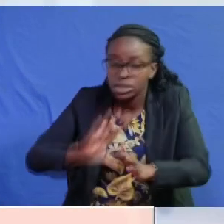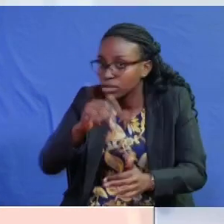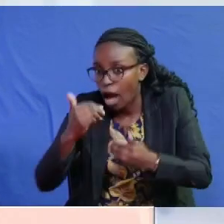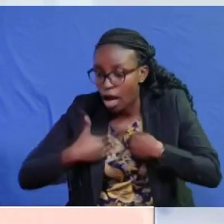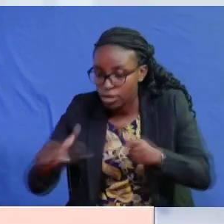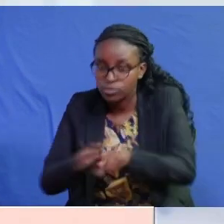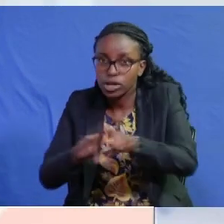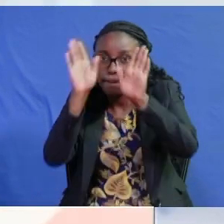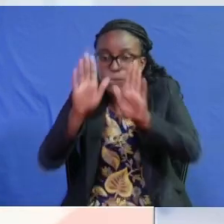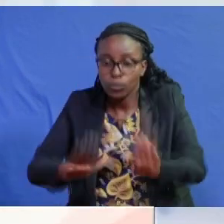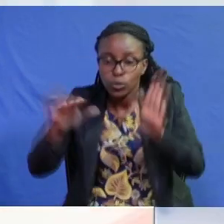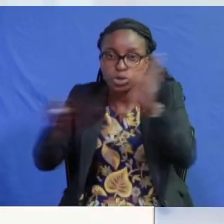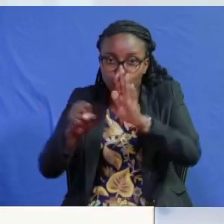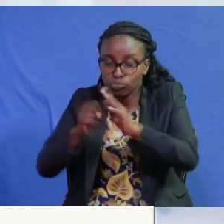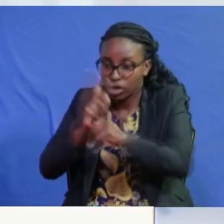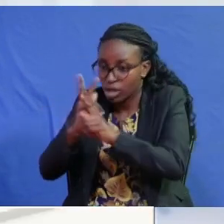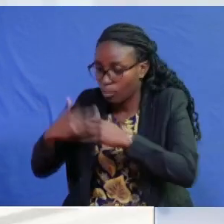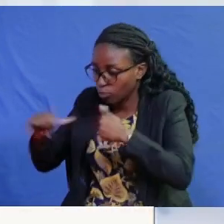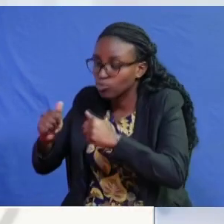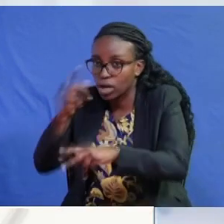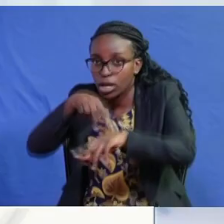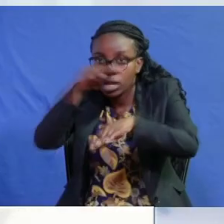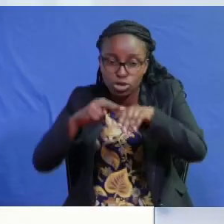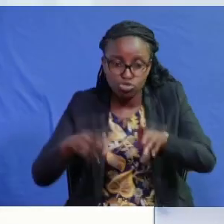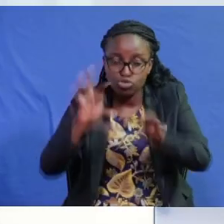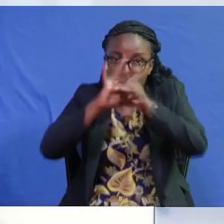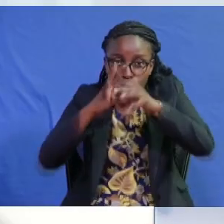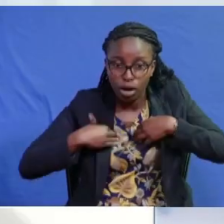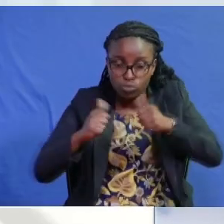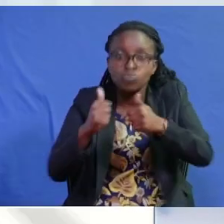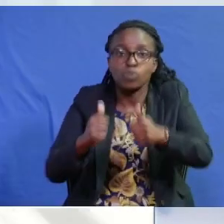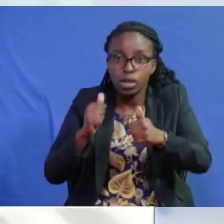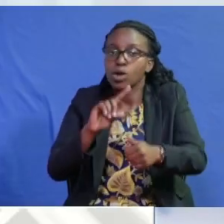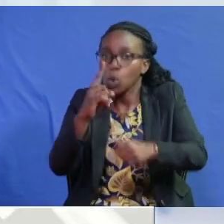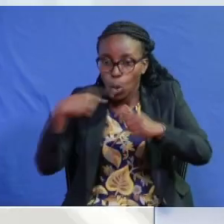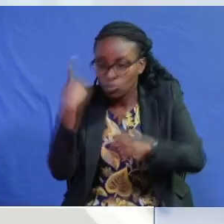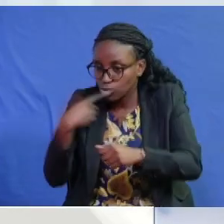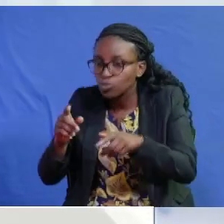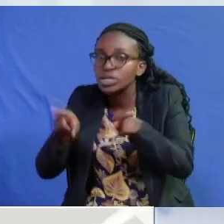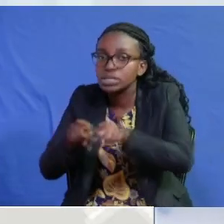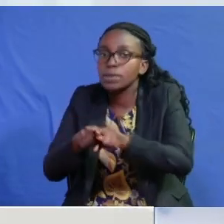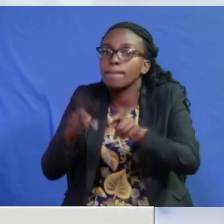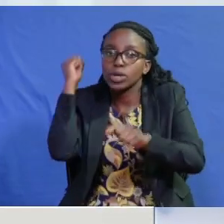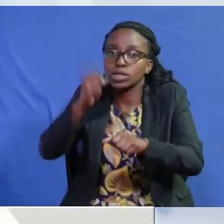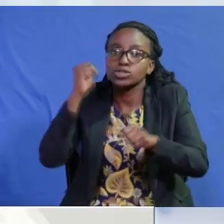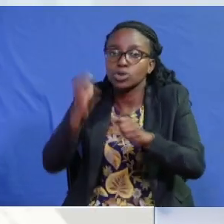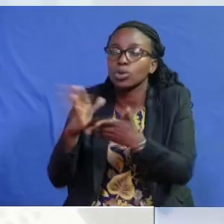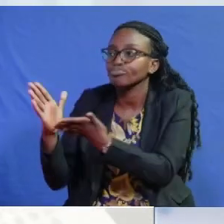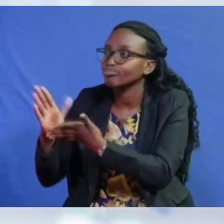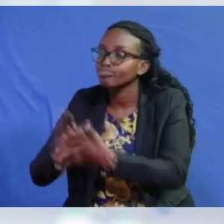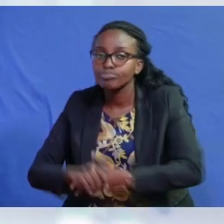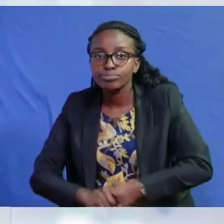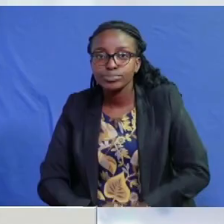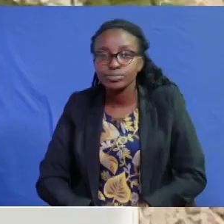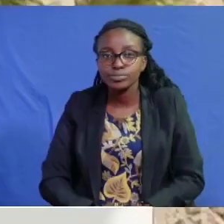the importance of maintaining national unity and cohesion in the face of these political shifts. We